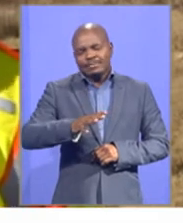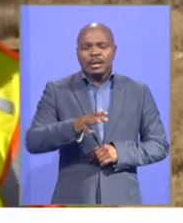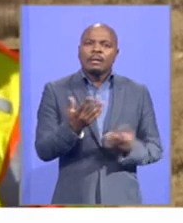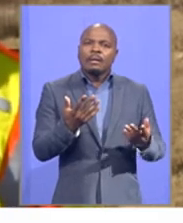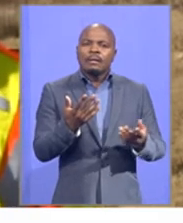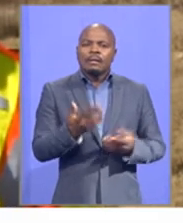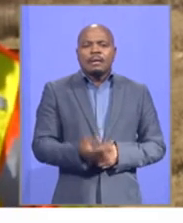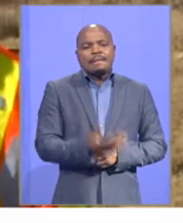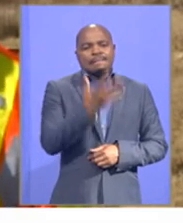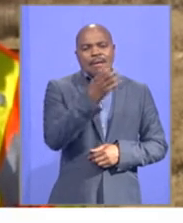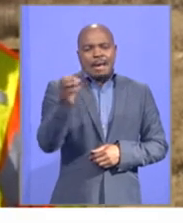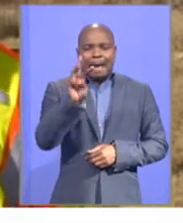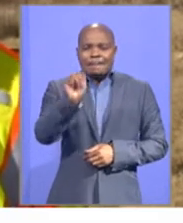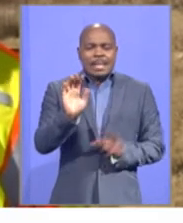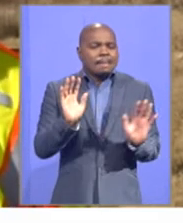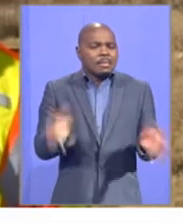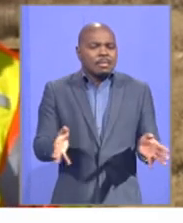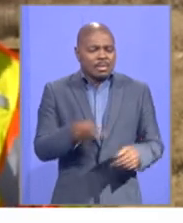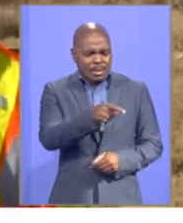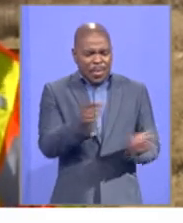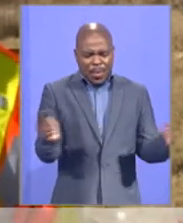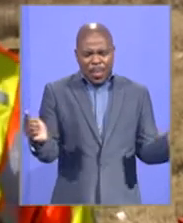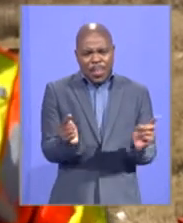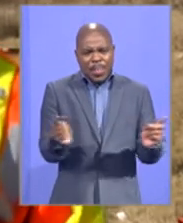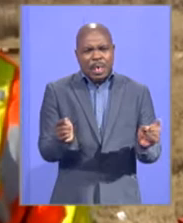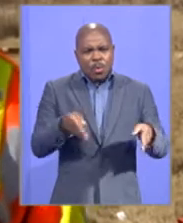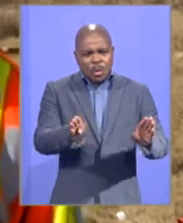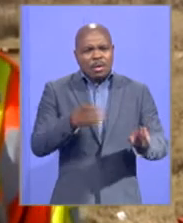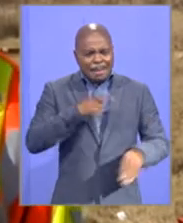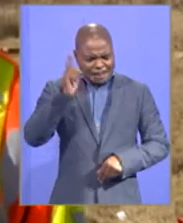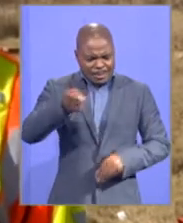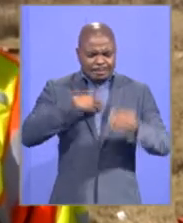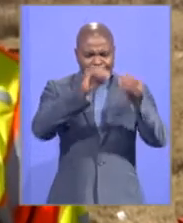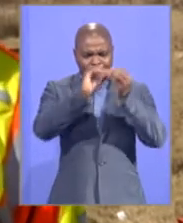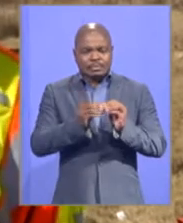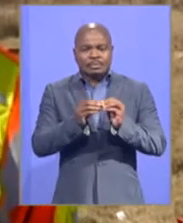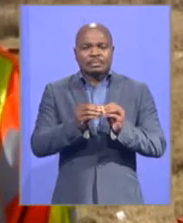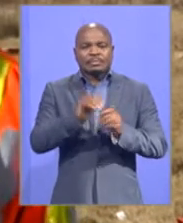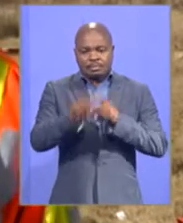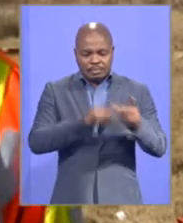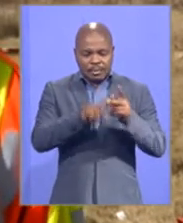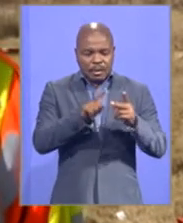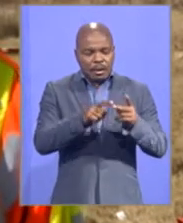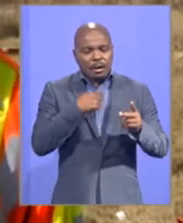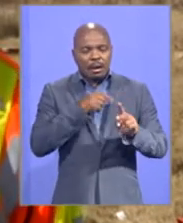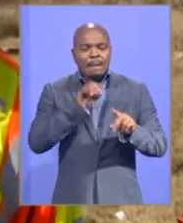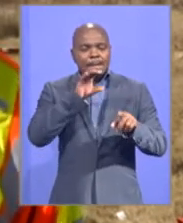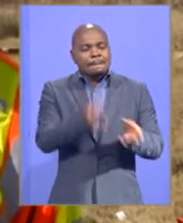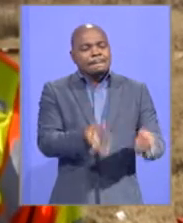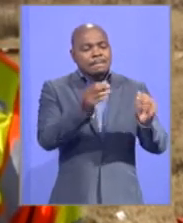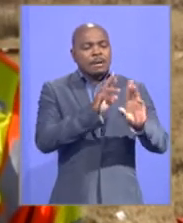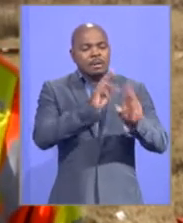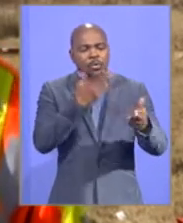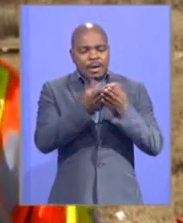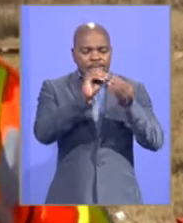metara tse ka ba 500 ke tsela e nyane ka o fetisa se re tshwantseng re lokise, and then ra ba ra fumana le raporoto ya teng gore re ka